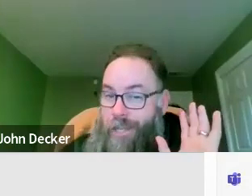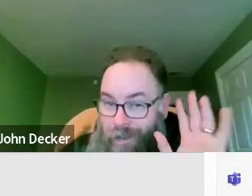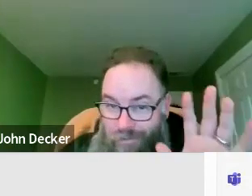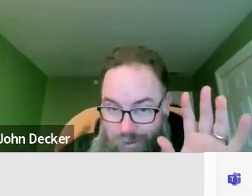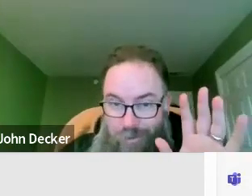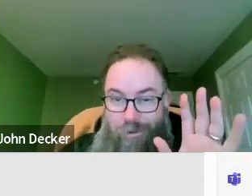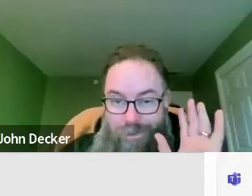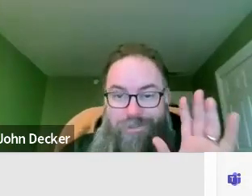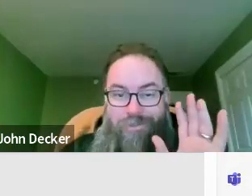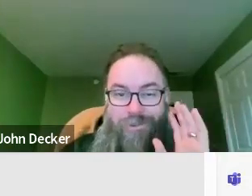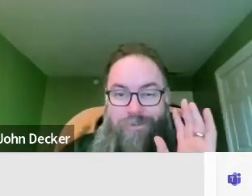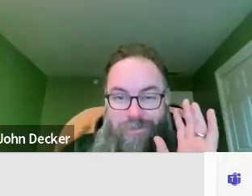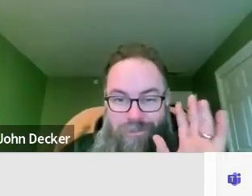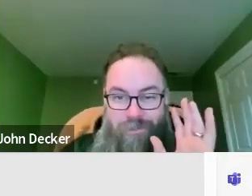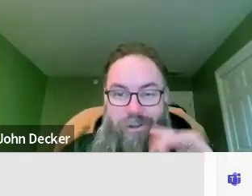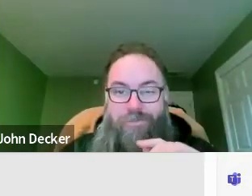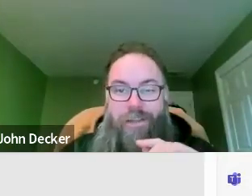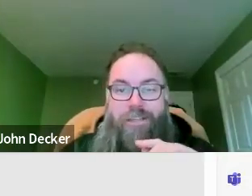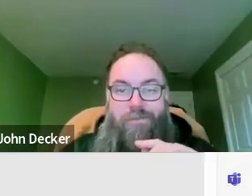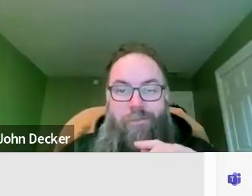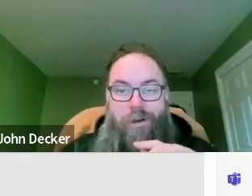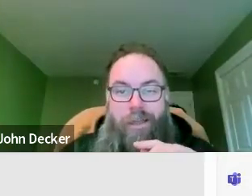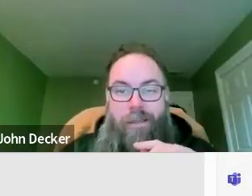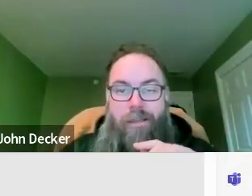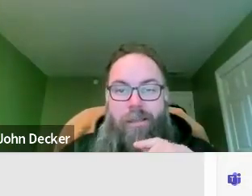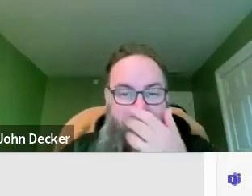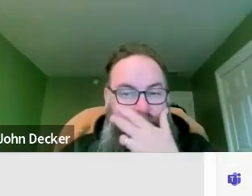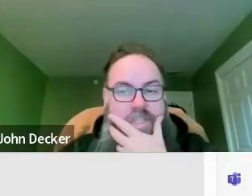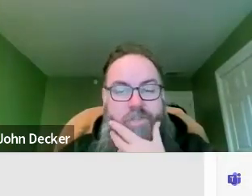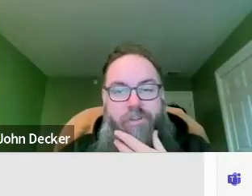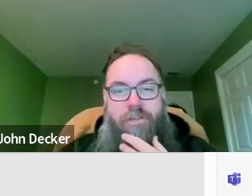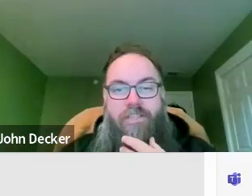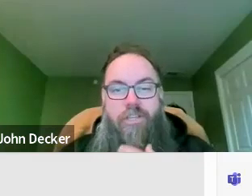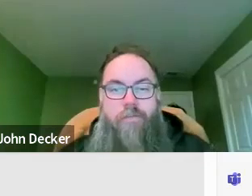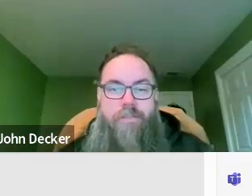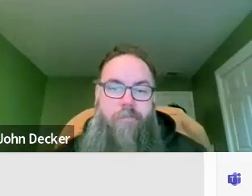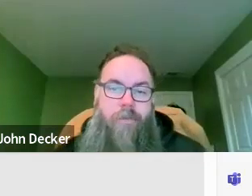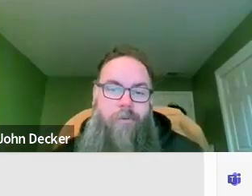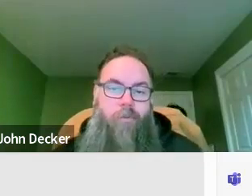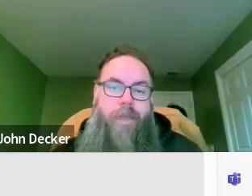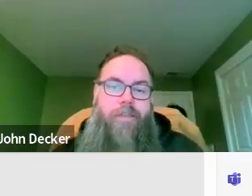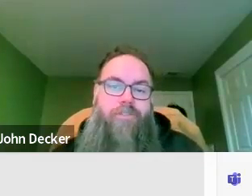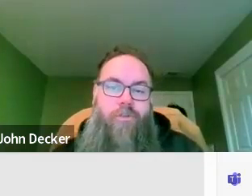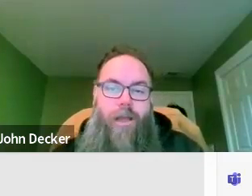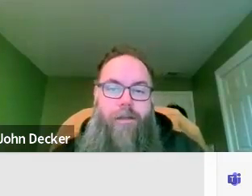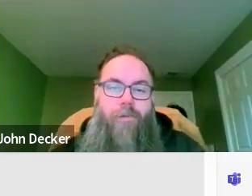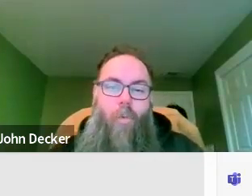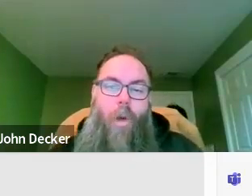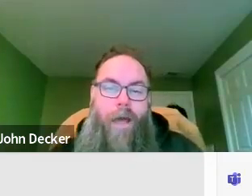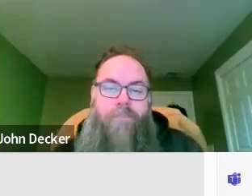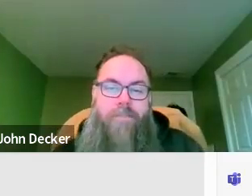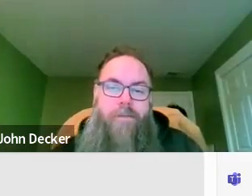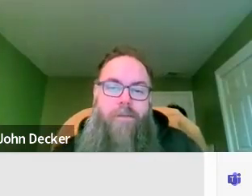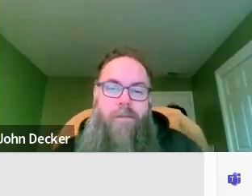certainly have a ton of people that are within 2 years, I'm assuming, of graduating high school. But as far as those that are transitioning from the sub-minimum wage or out